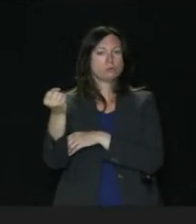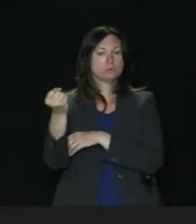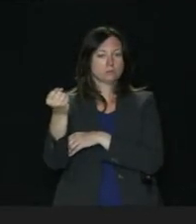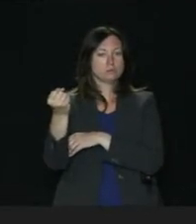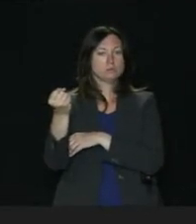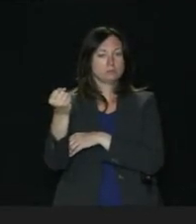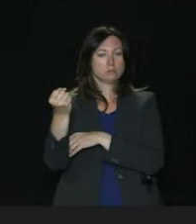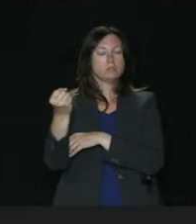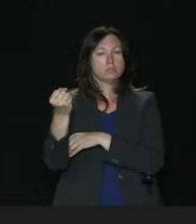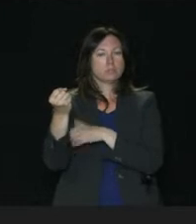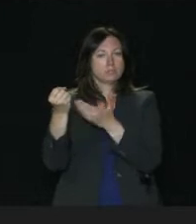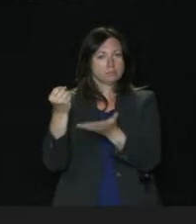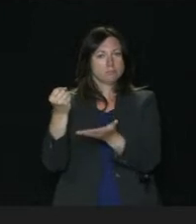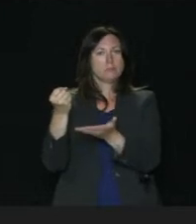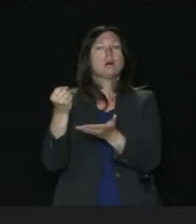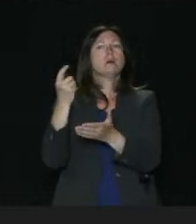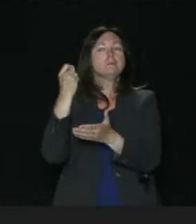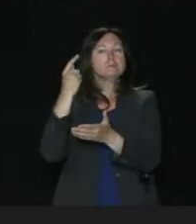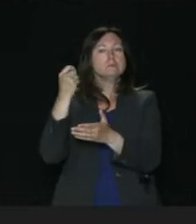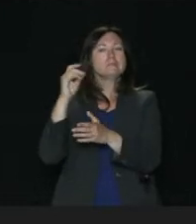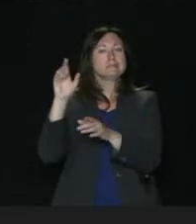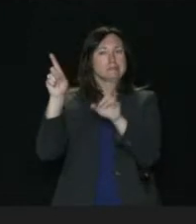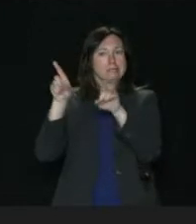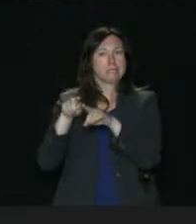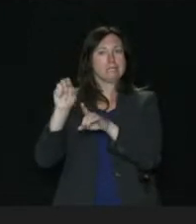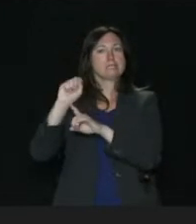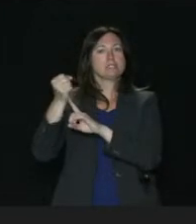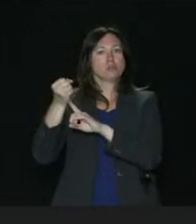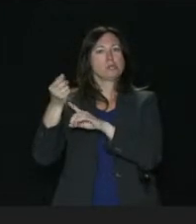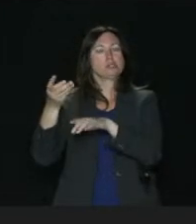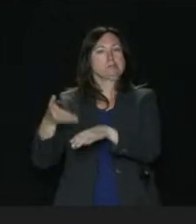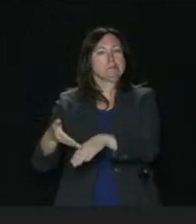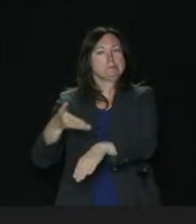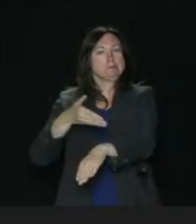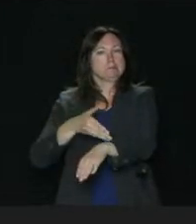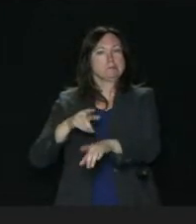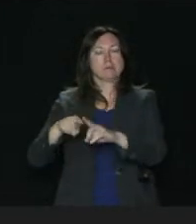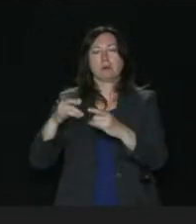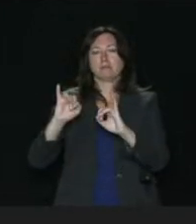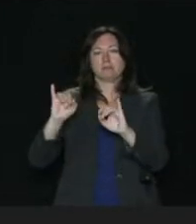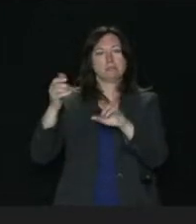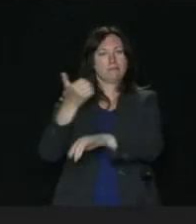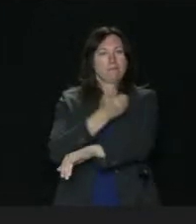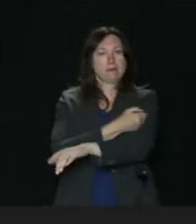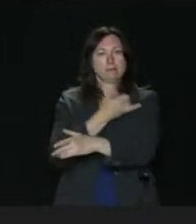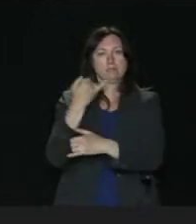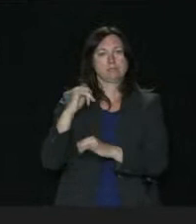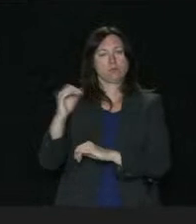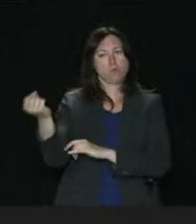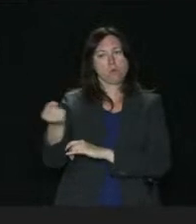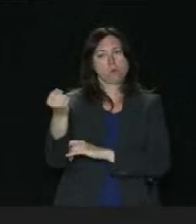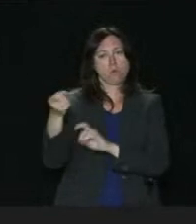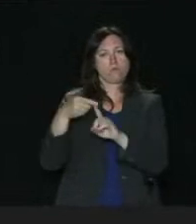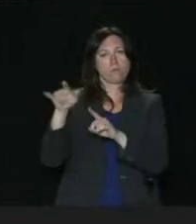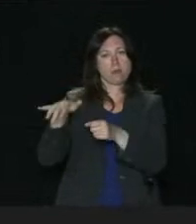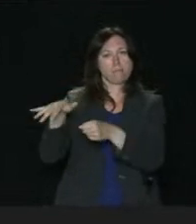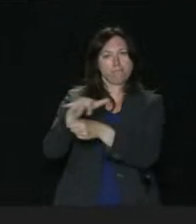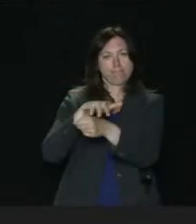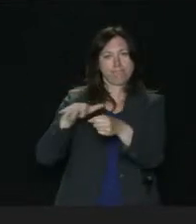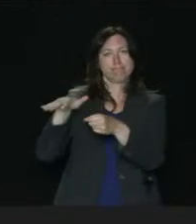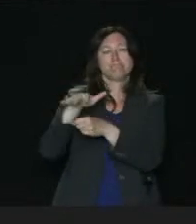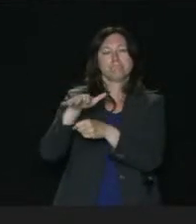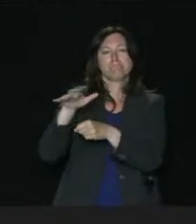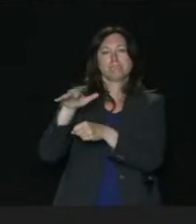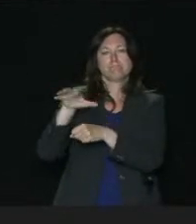although the situation is getting better in India, there is still a hold on the vaccines coming from that particular